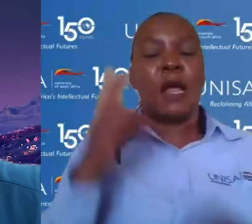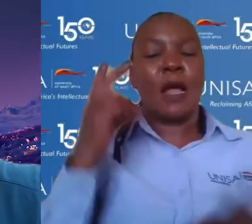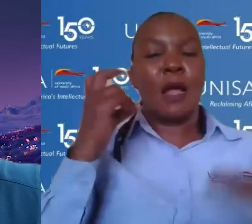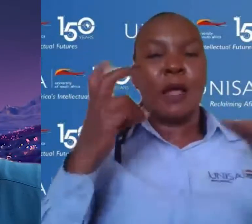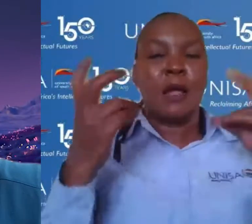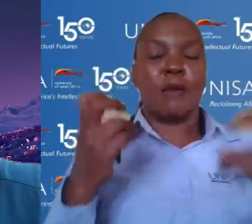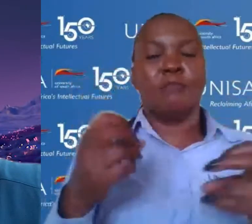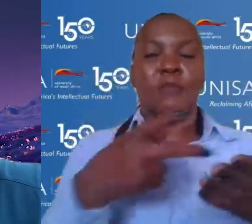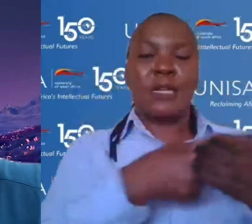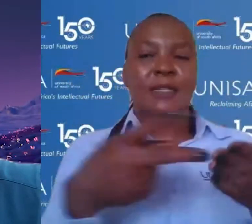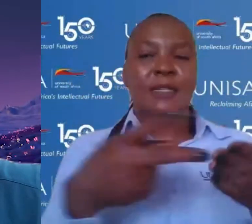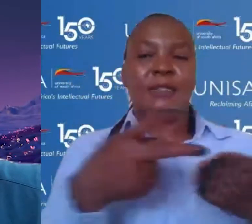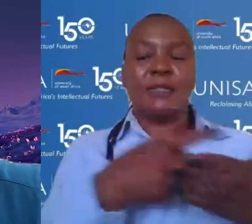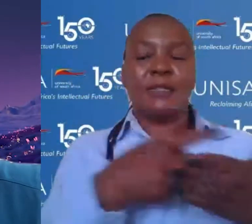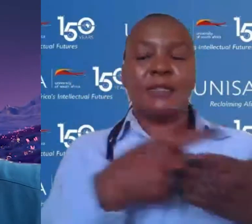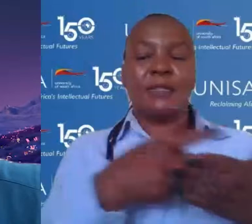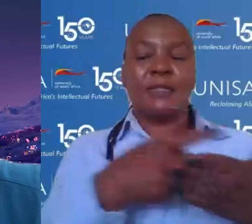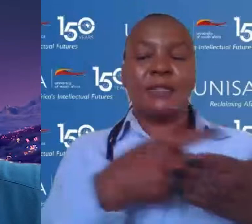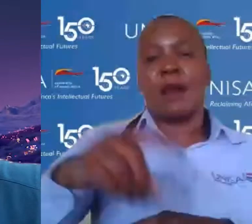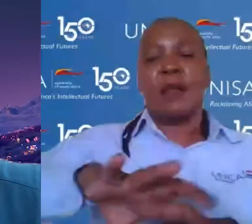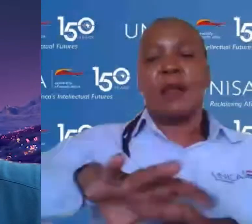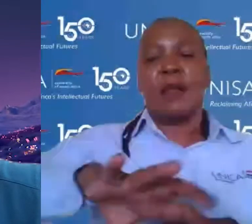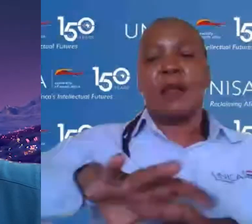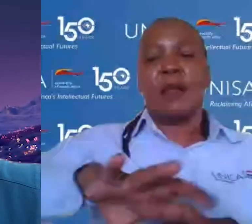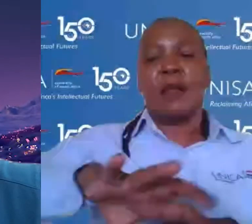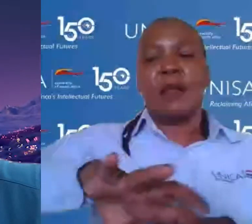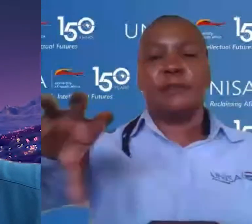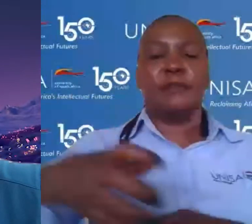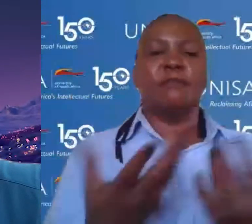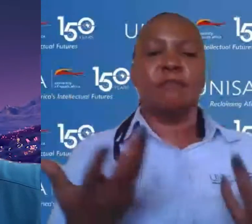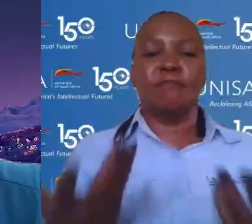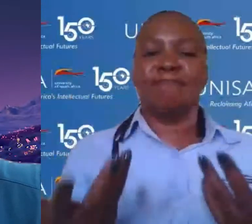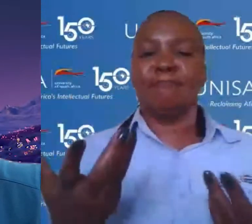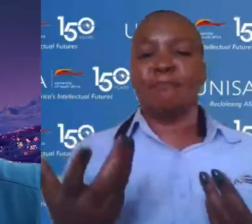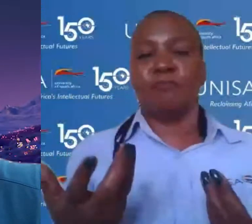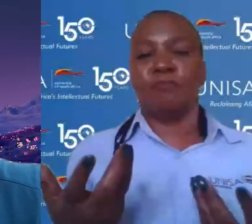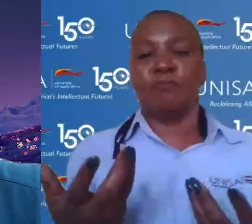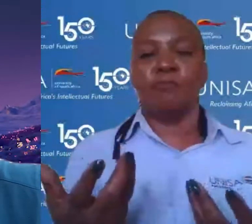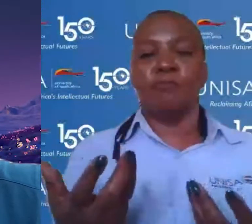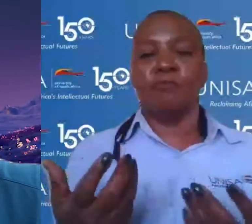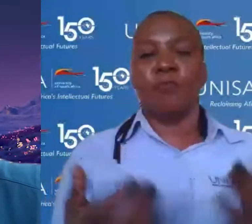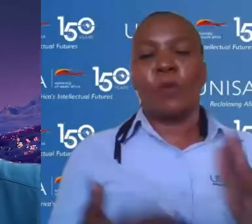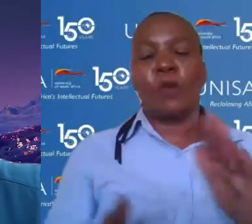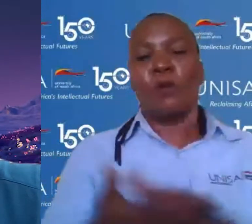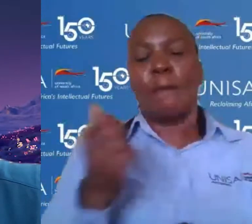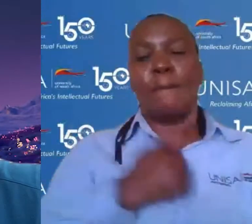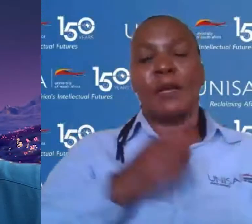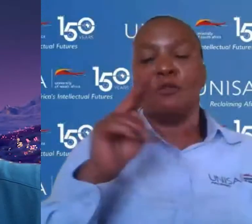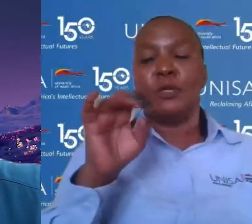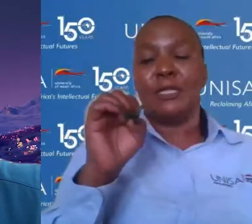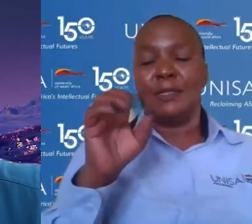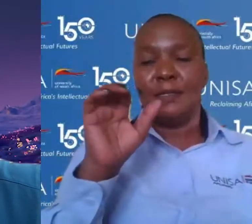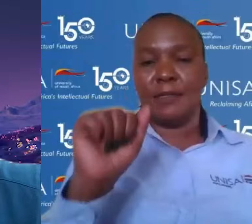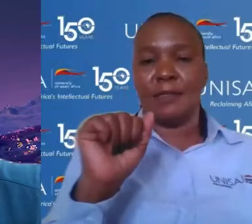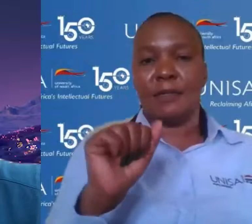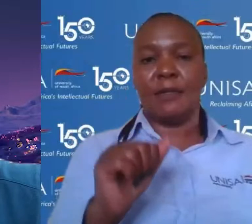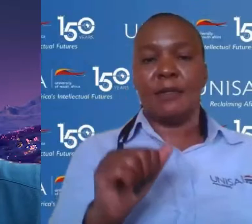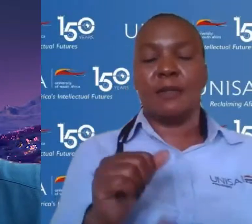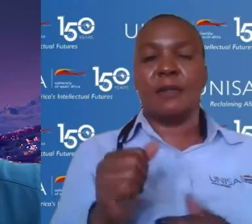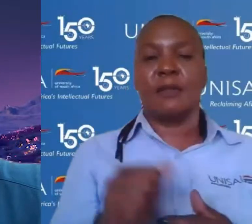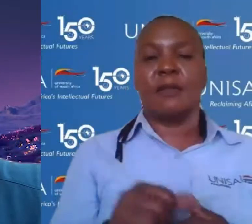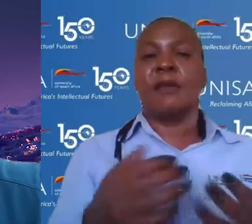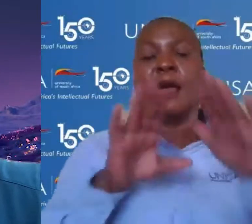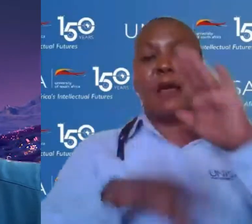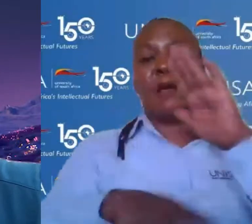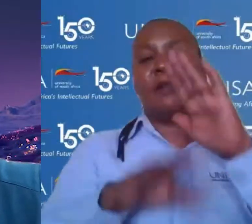different campuses. Otherwise, just go to My UNISA and